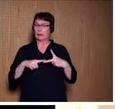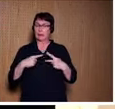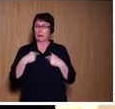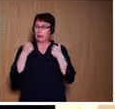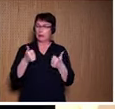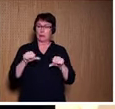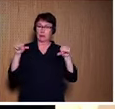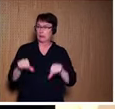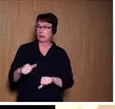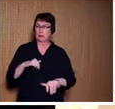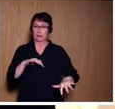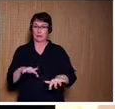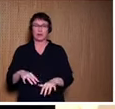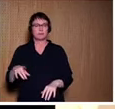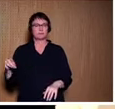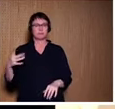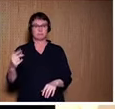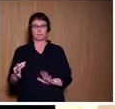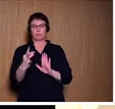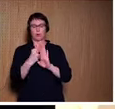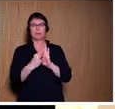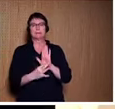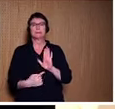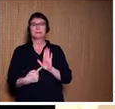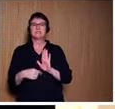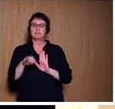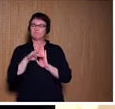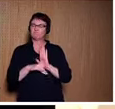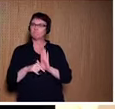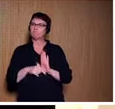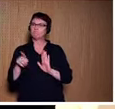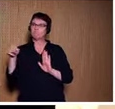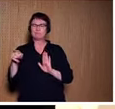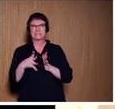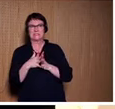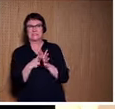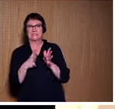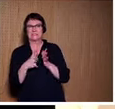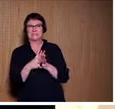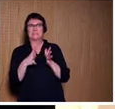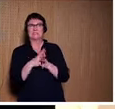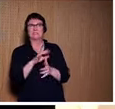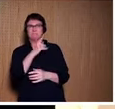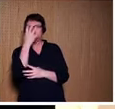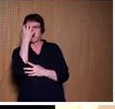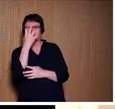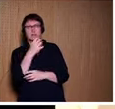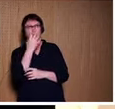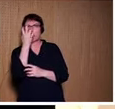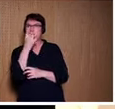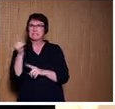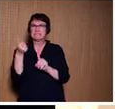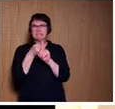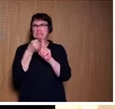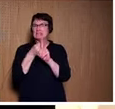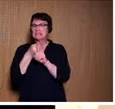briefs and are lobbying politicians and governments to oppose initiatives that would promote